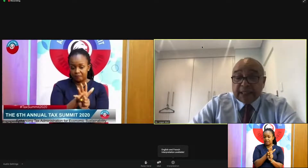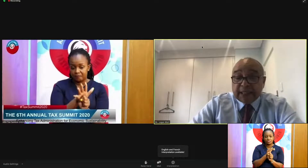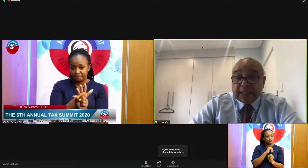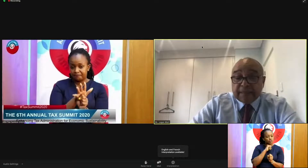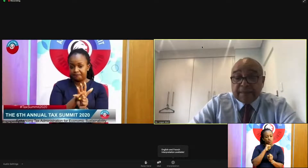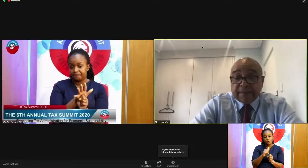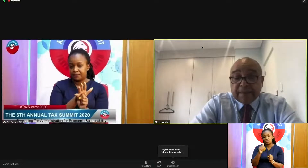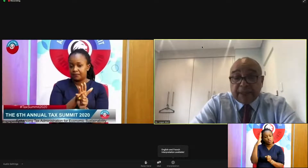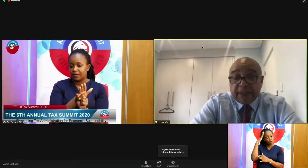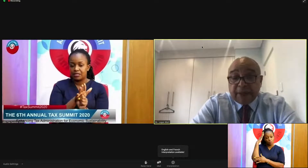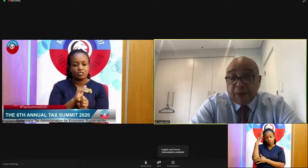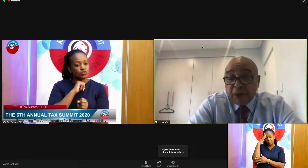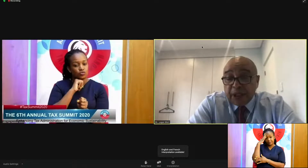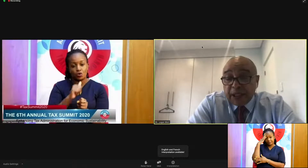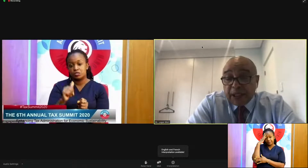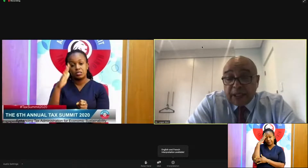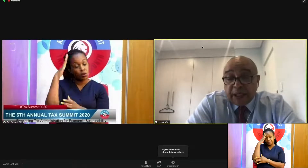uncertain.